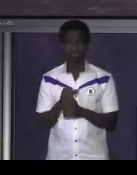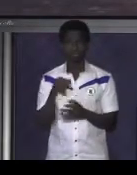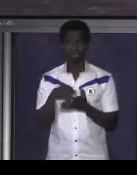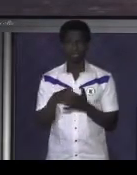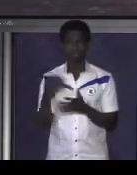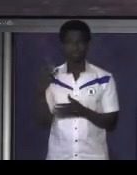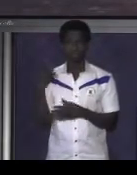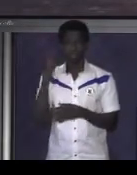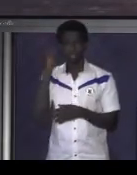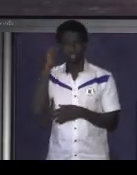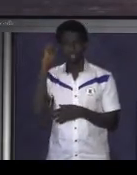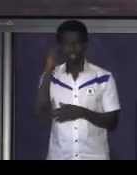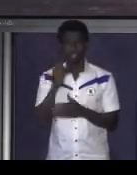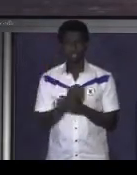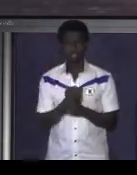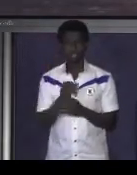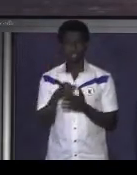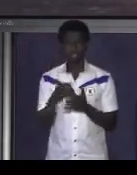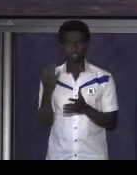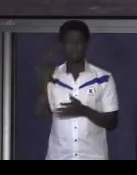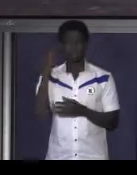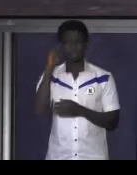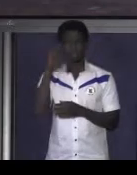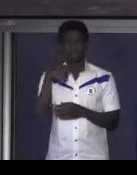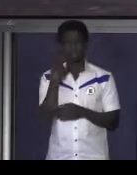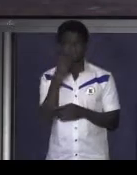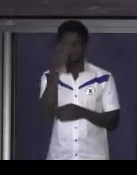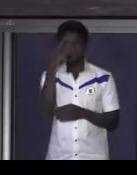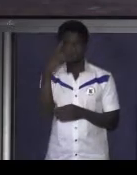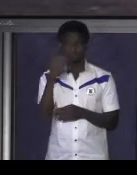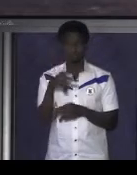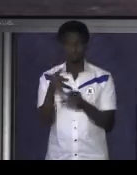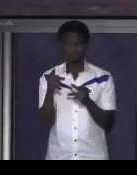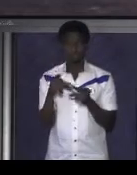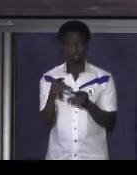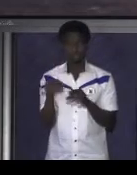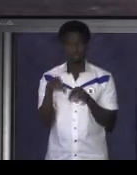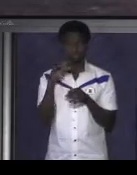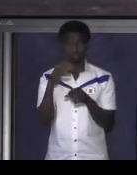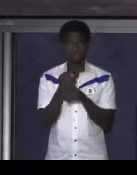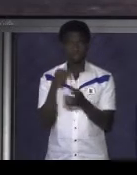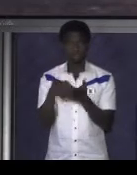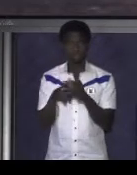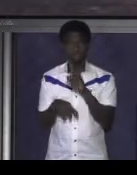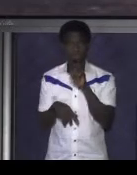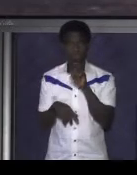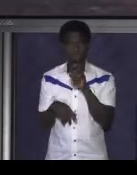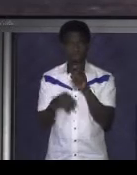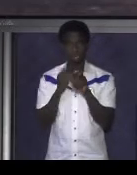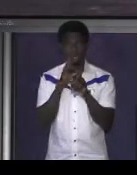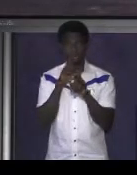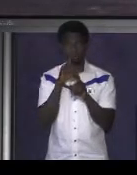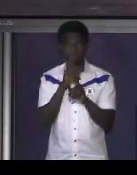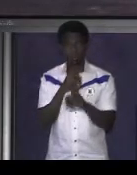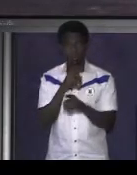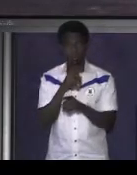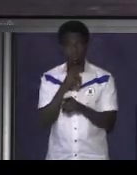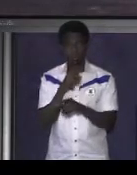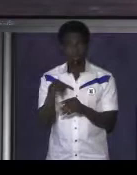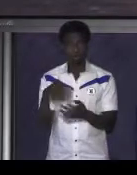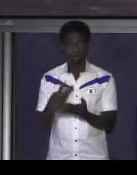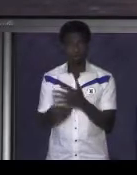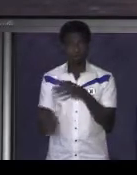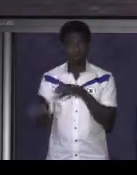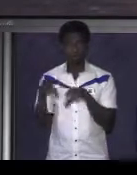It was she. It was she who knew the place. Did you get it? Are you sure? Oh, well